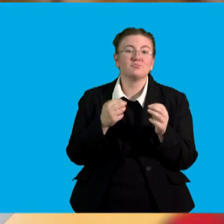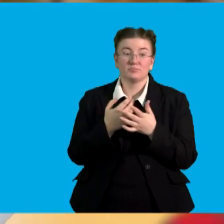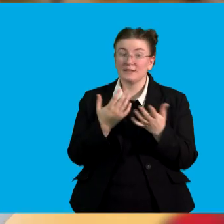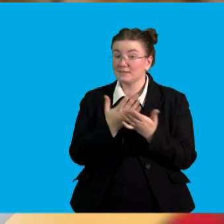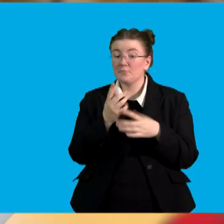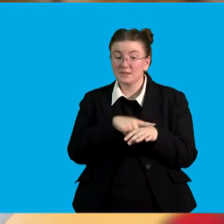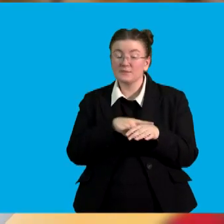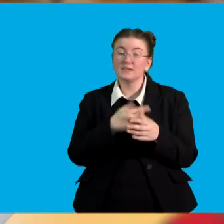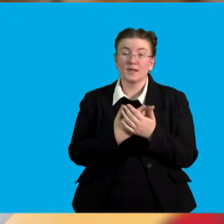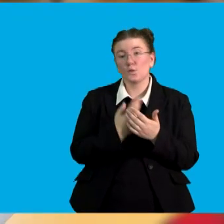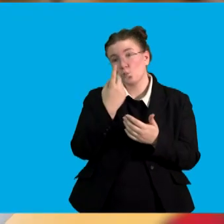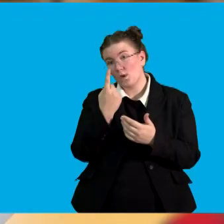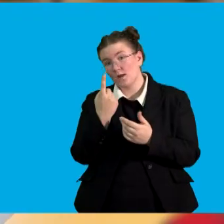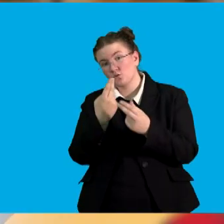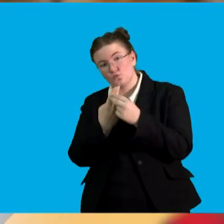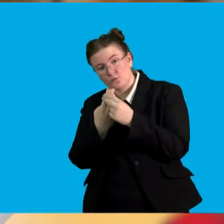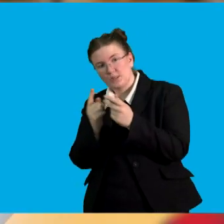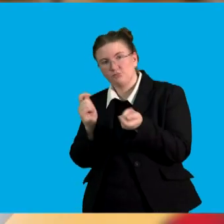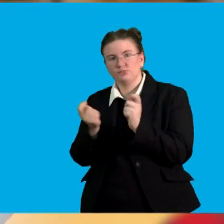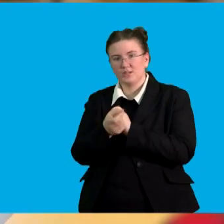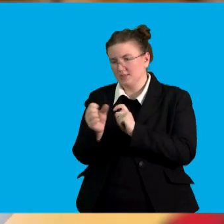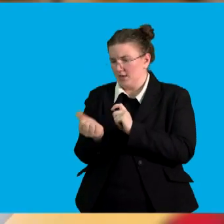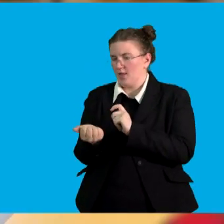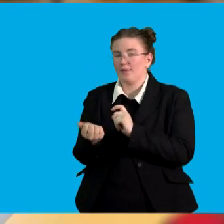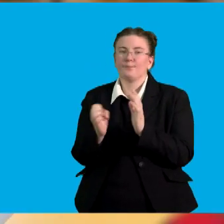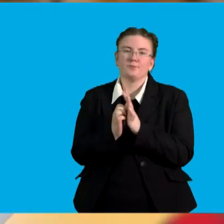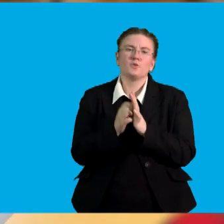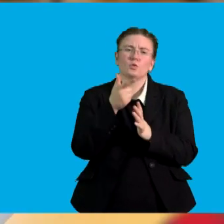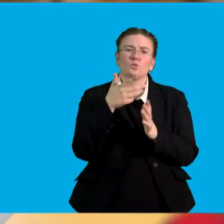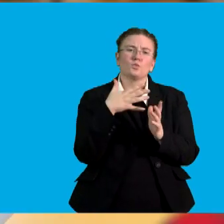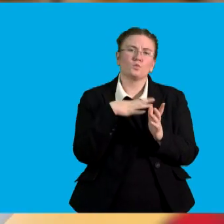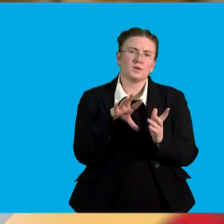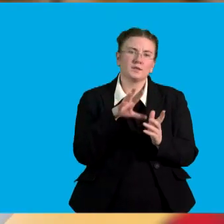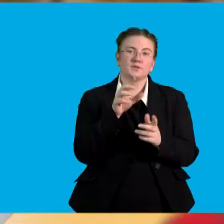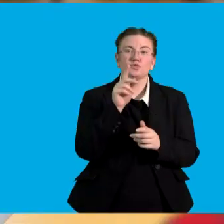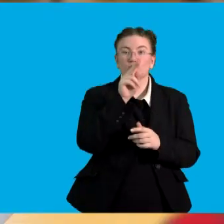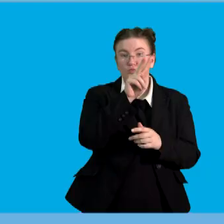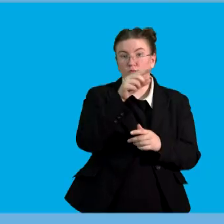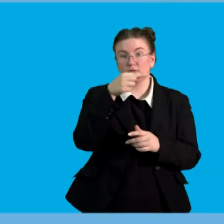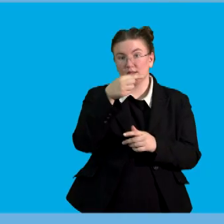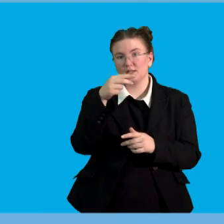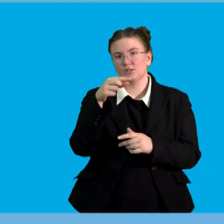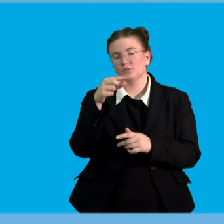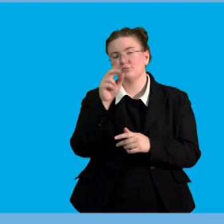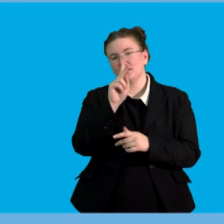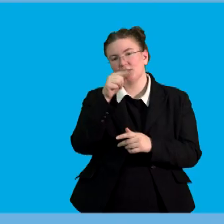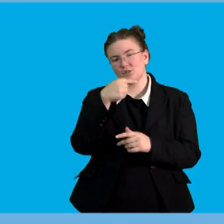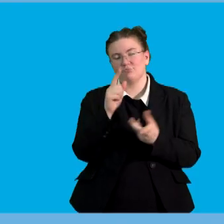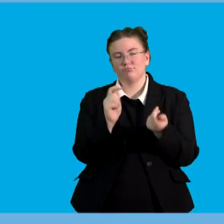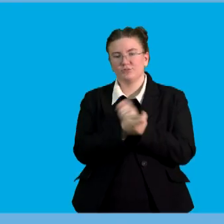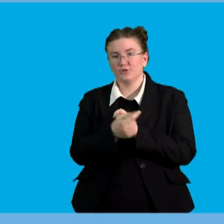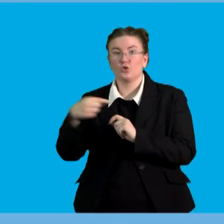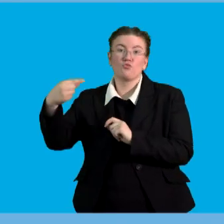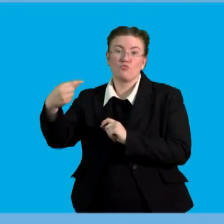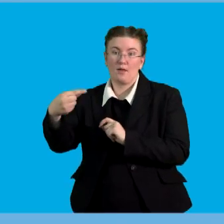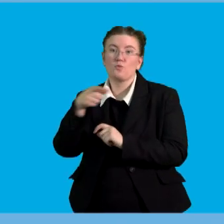one from one unit into the other. For instance, if you want to convert the 2 kgs into grams, you know